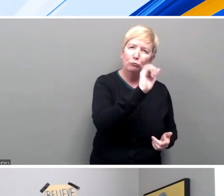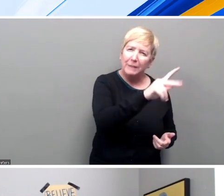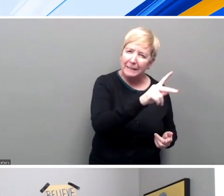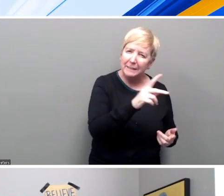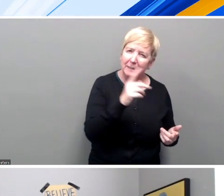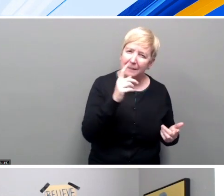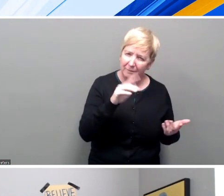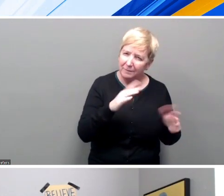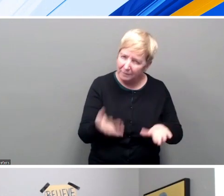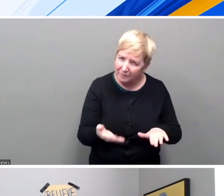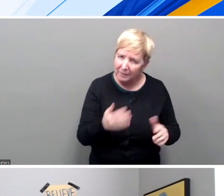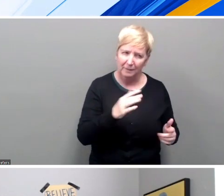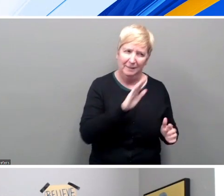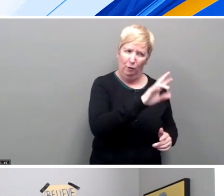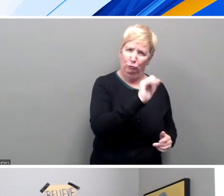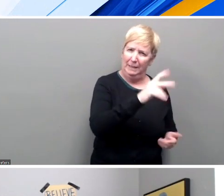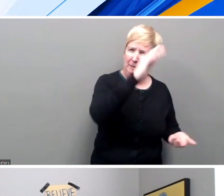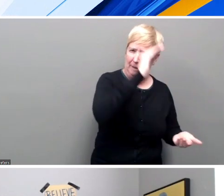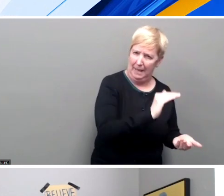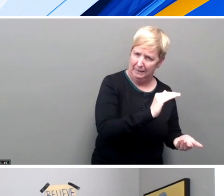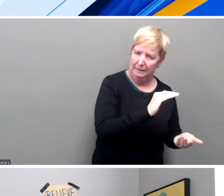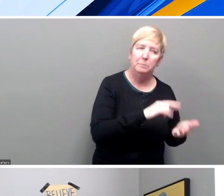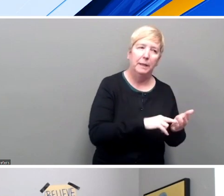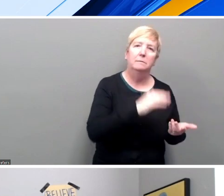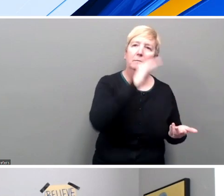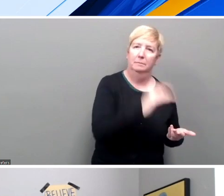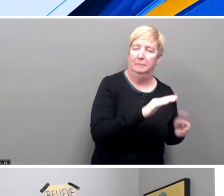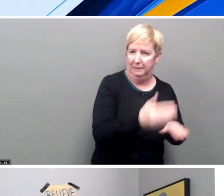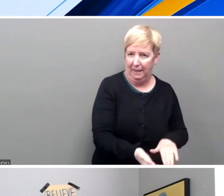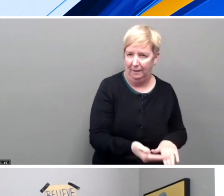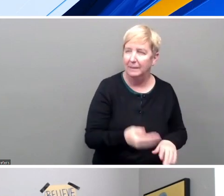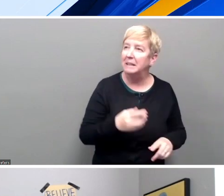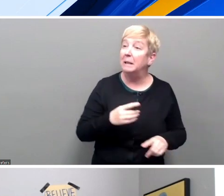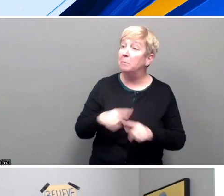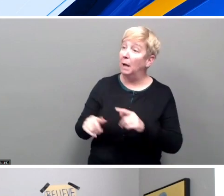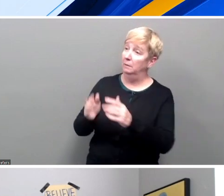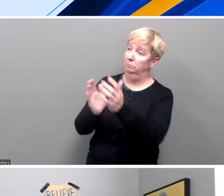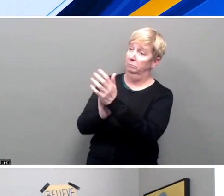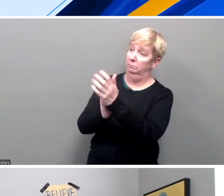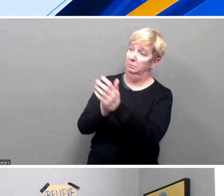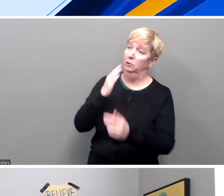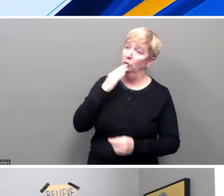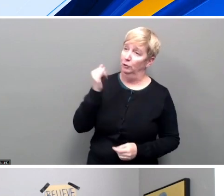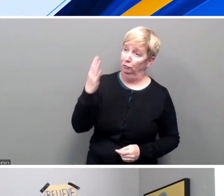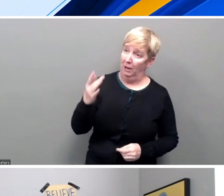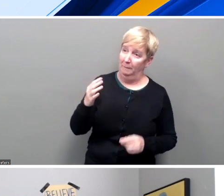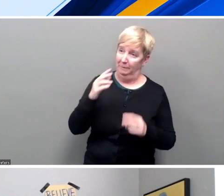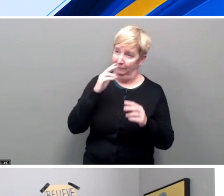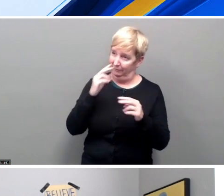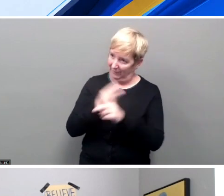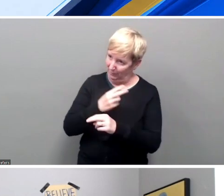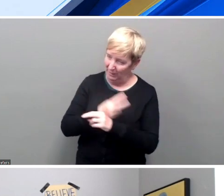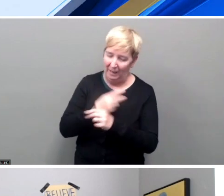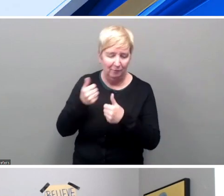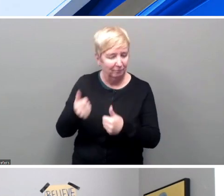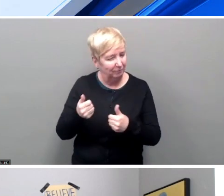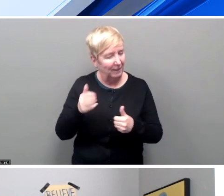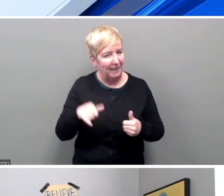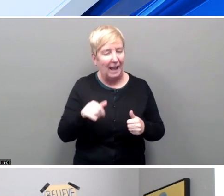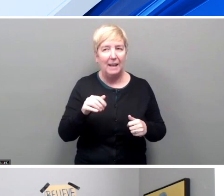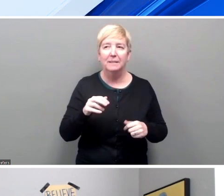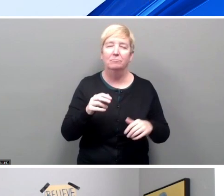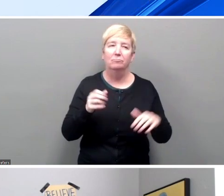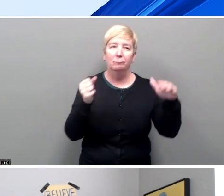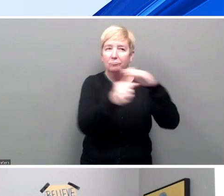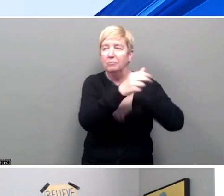dying from COVID, that may be doing the shift. But kudos to you for figuring that out. That